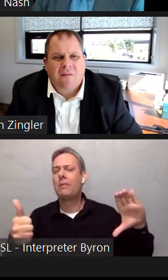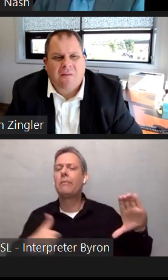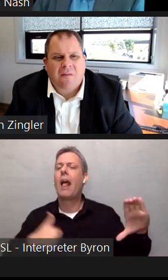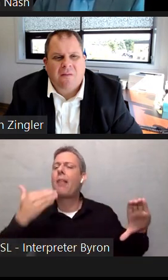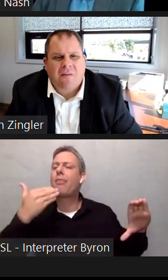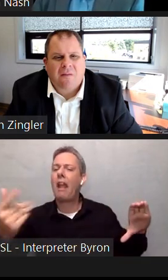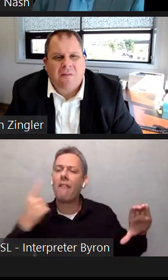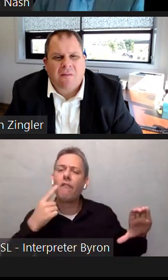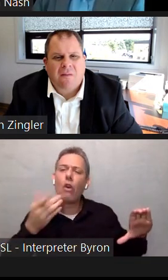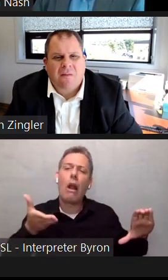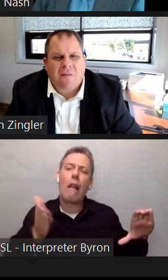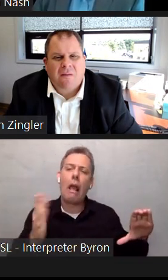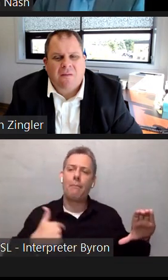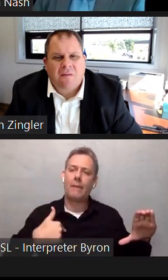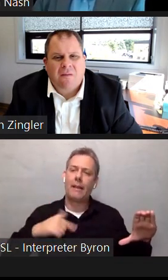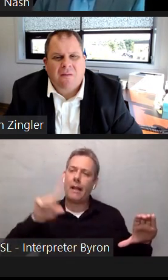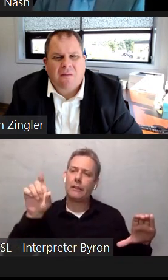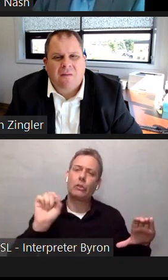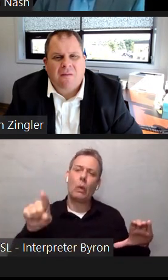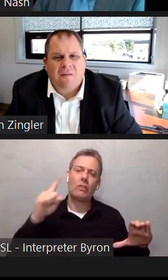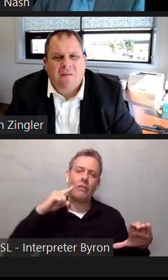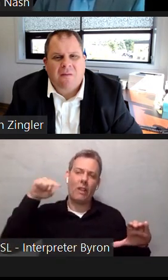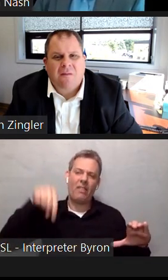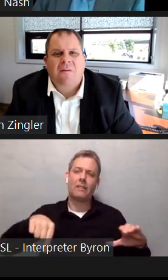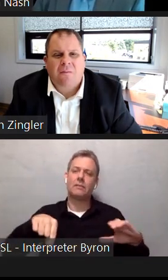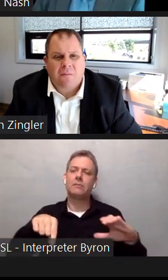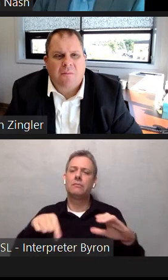letting me ask that question on this platform.